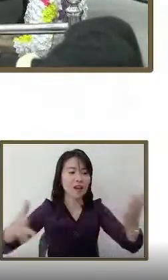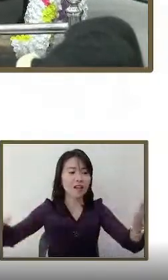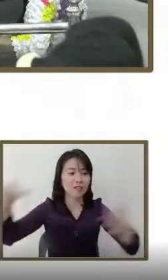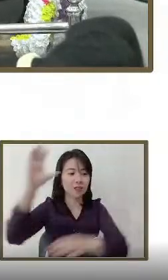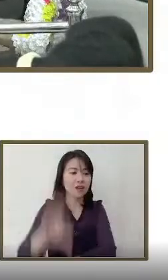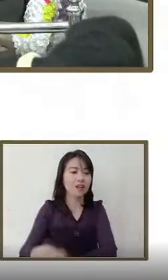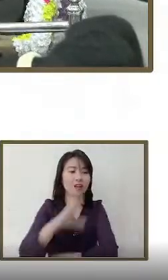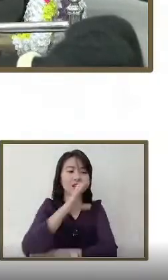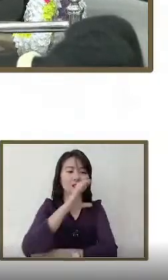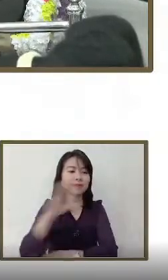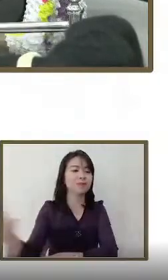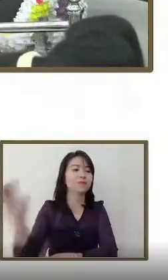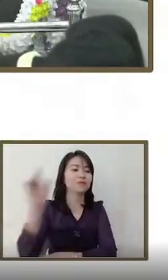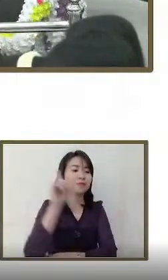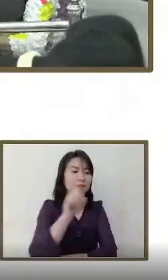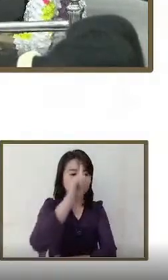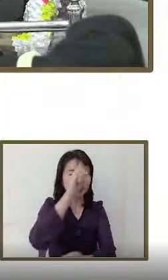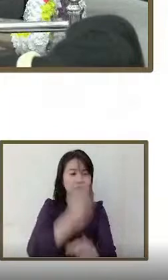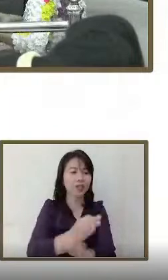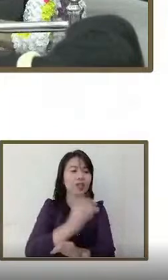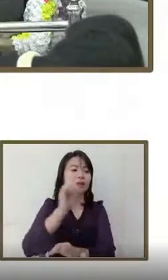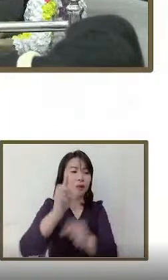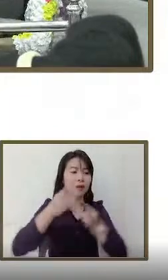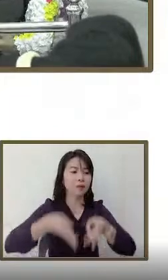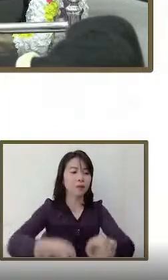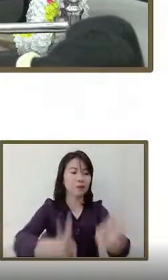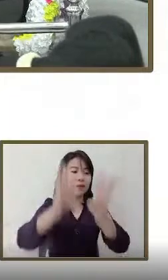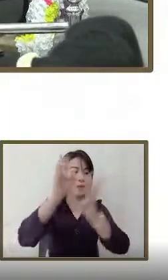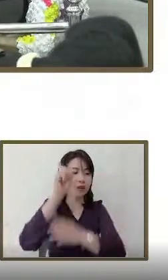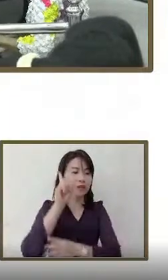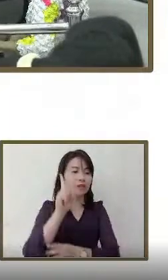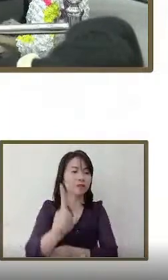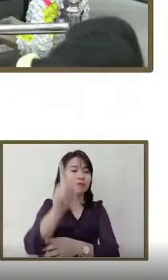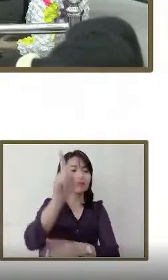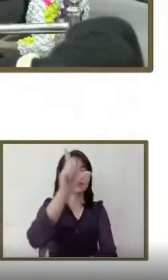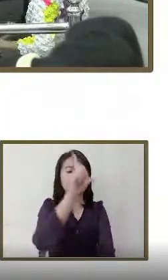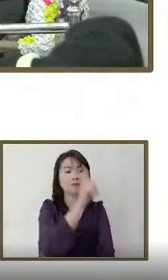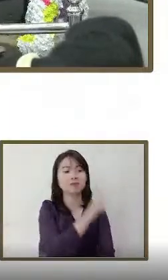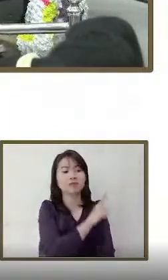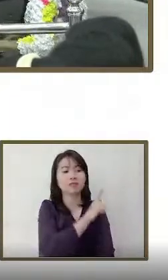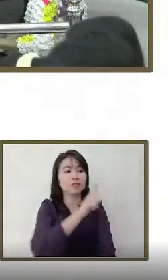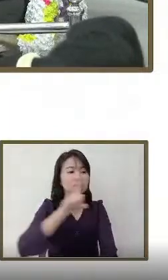blood and the rugged cross. One faith, one way, one